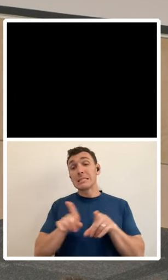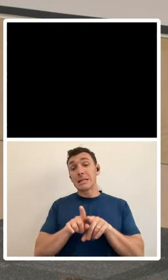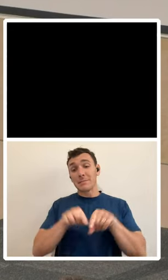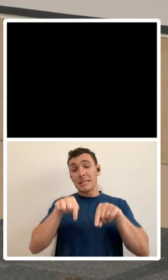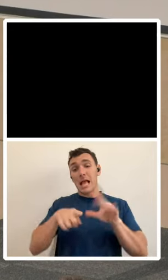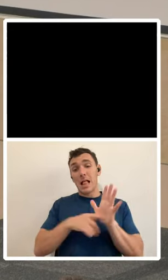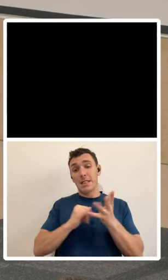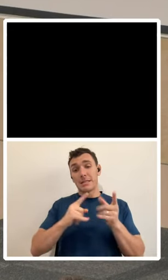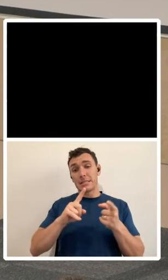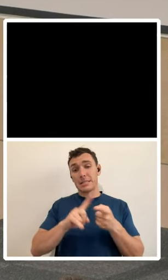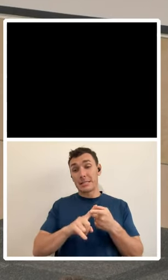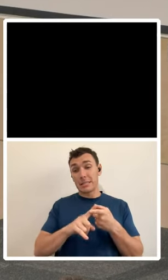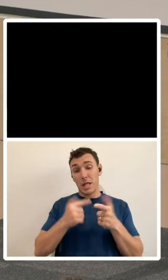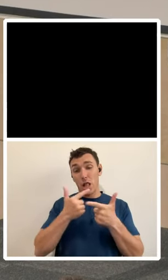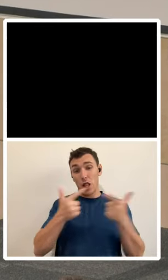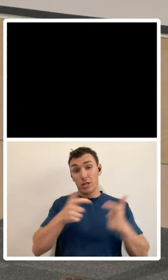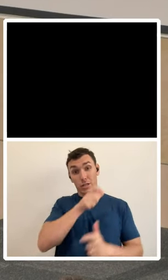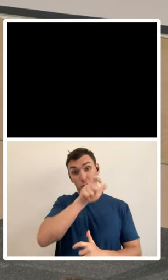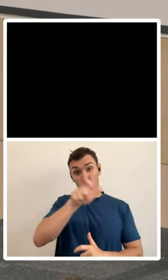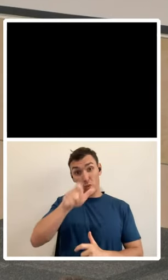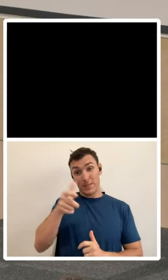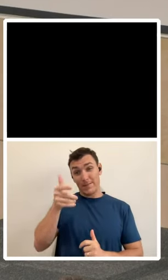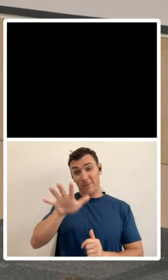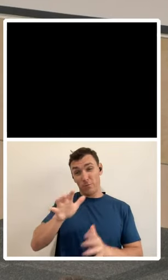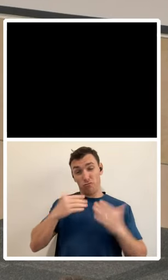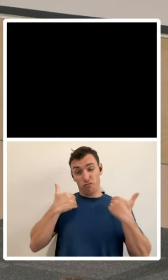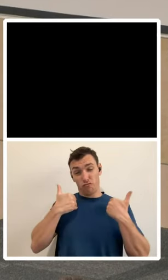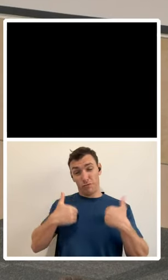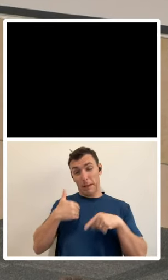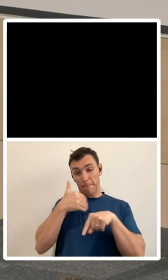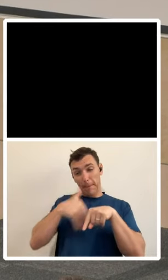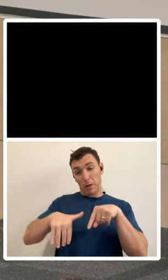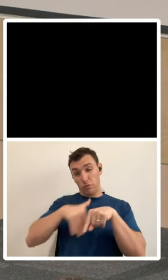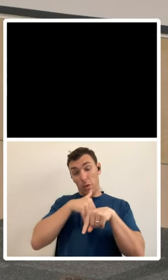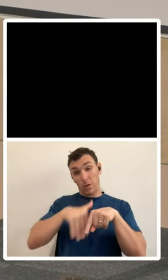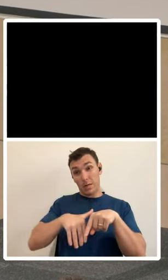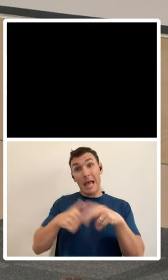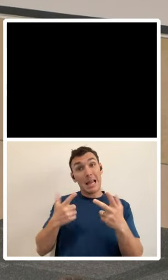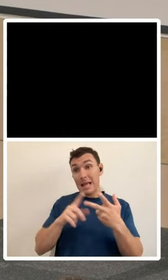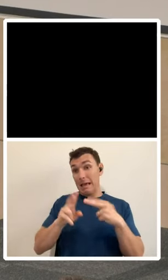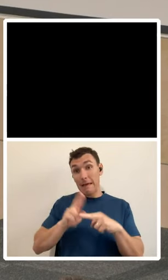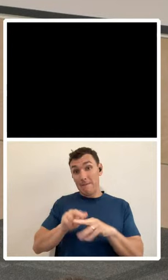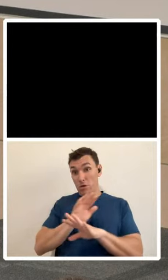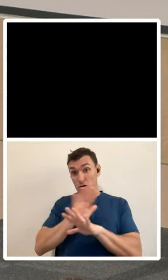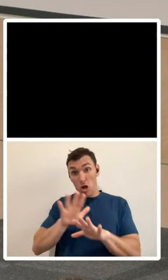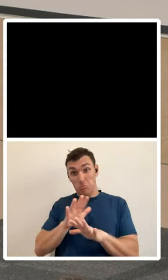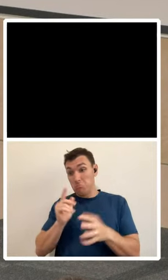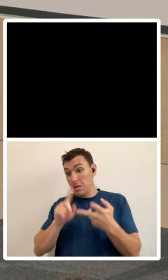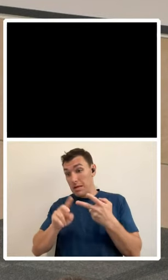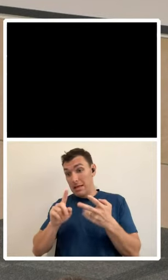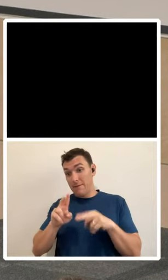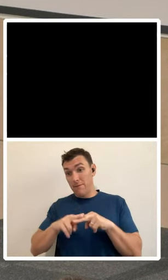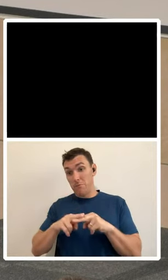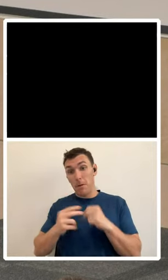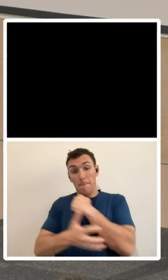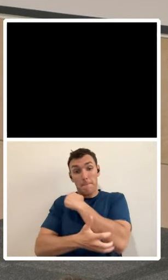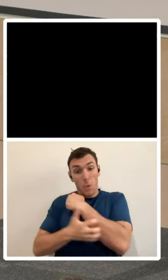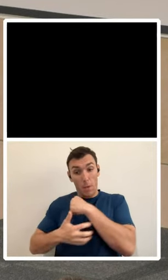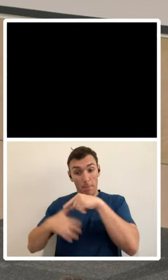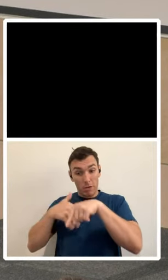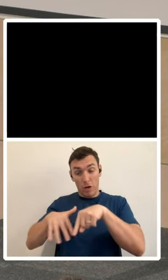background, you've got a good chance of going on to get a well-paid job. It's so important that you understand that the